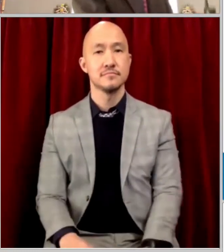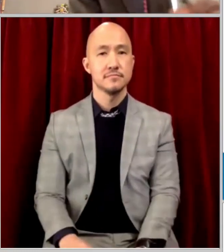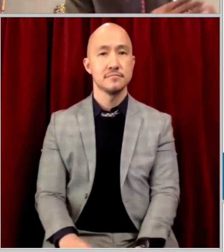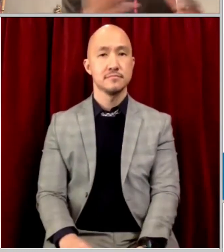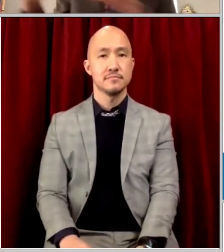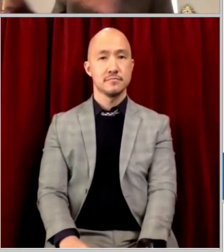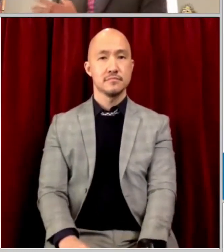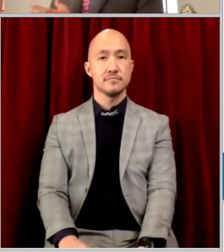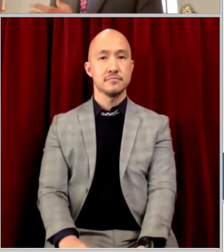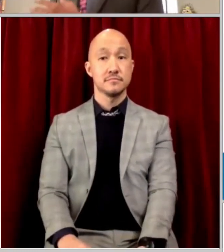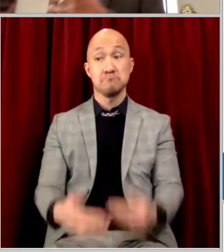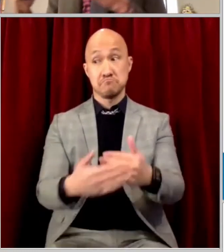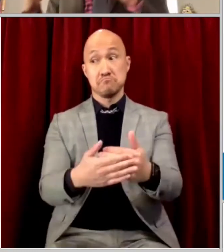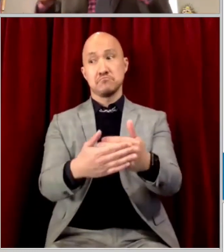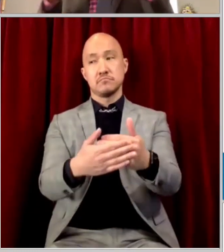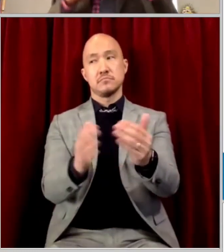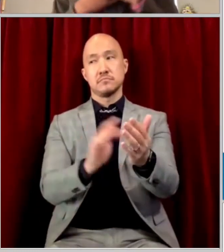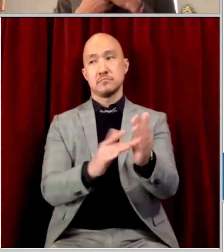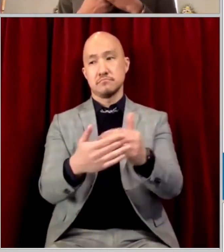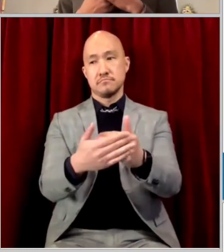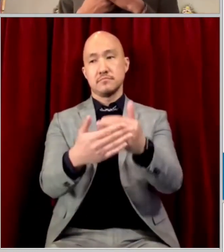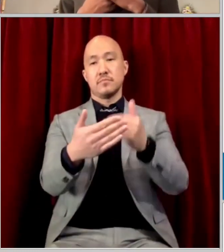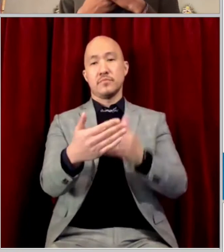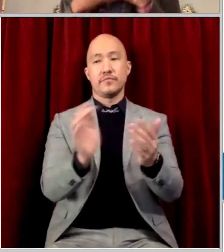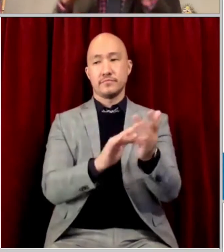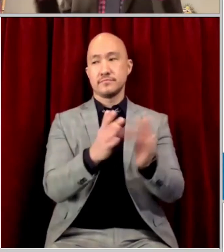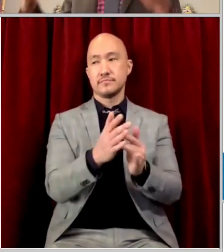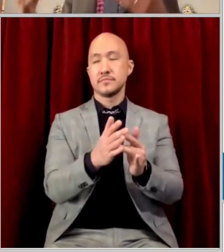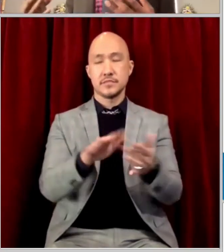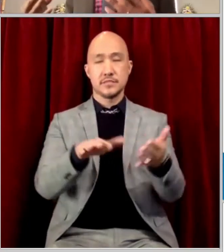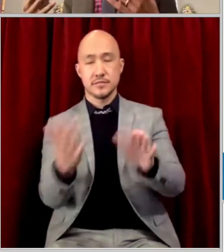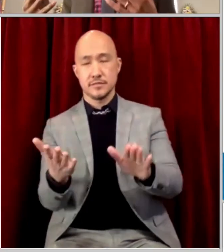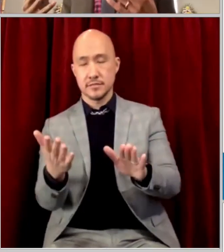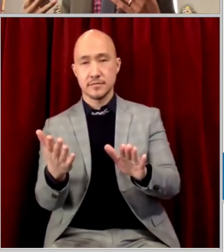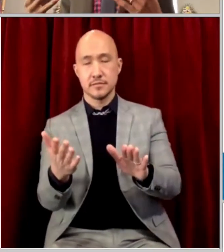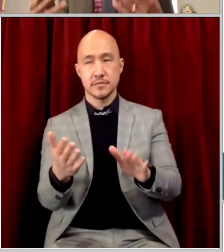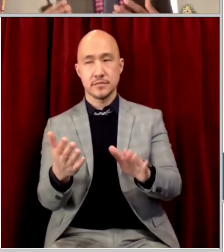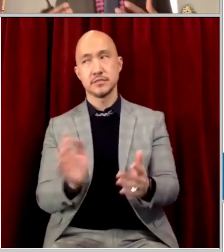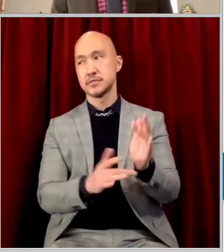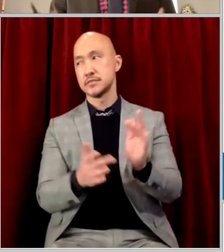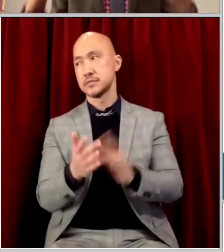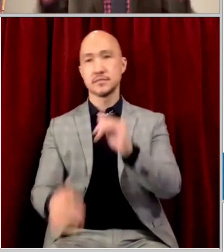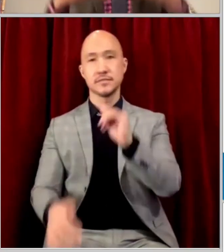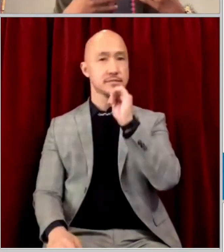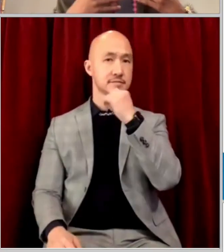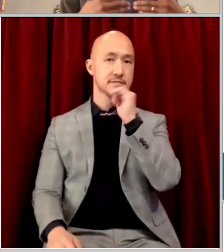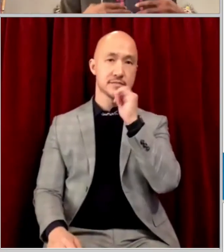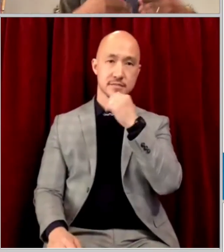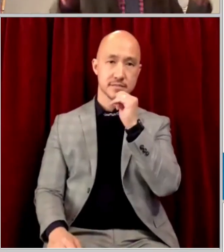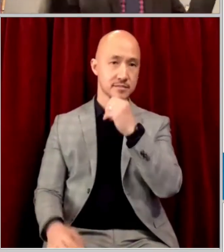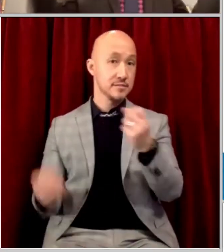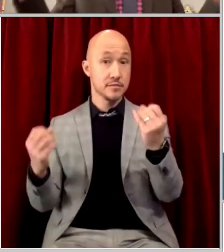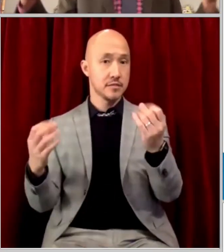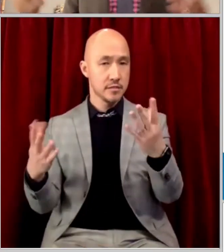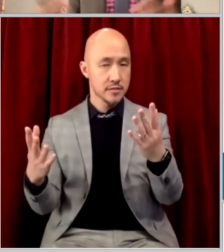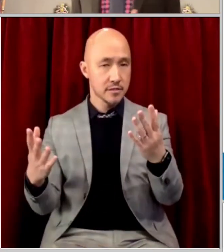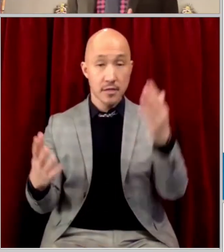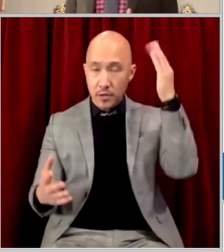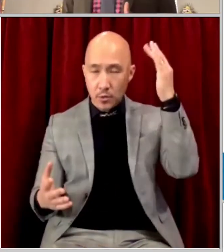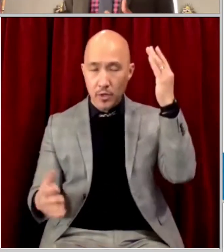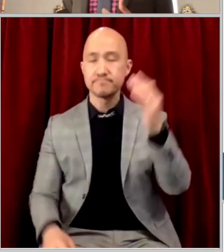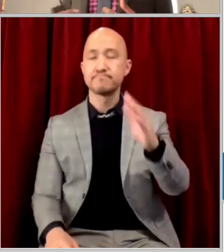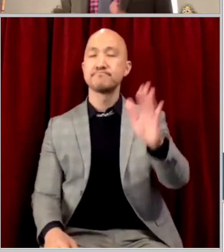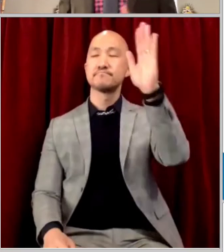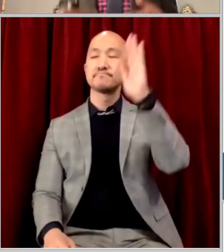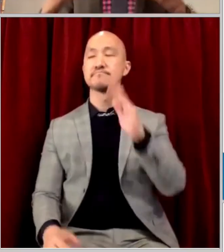a lot that led up to that. And that was for me so that I could have salvation. So that I could be the salt of the